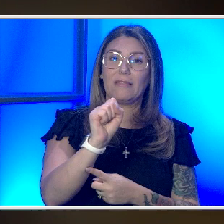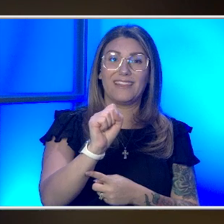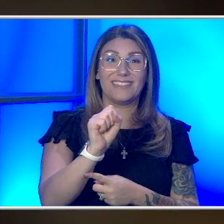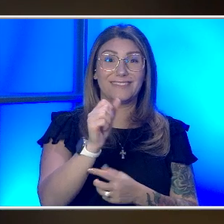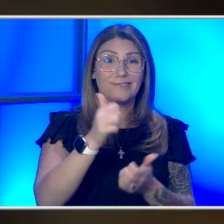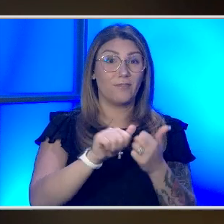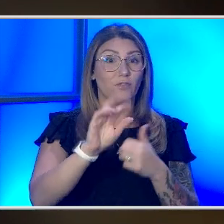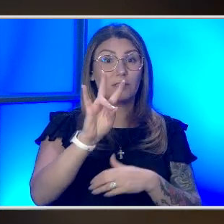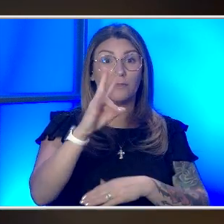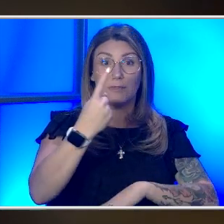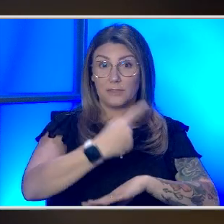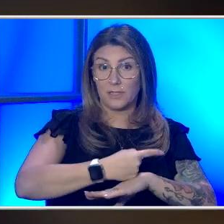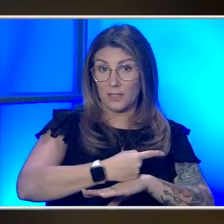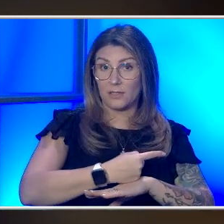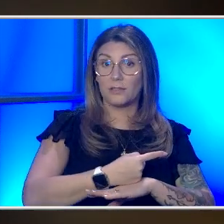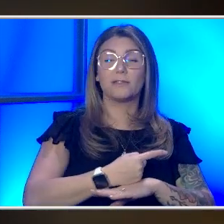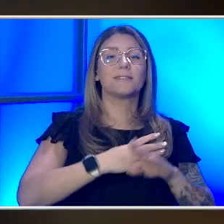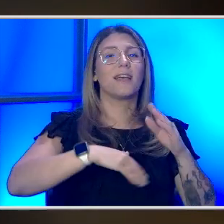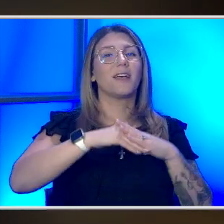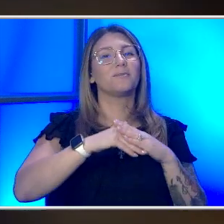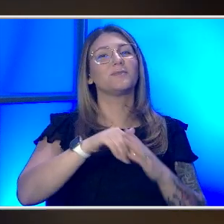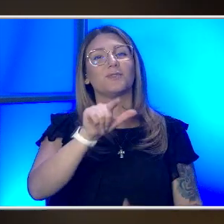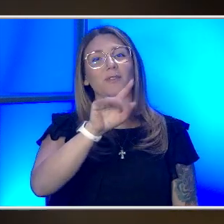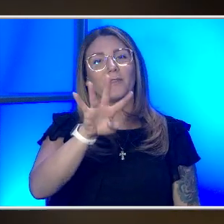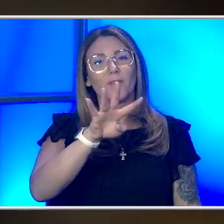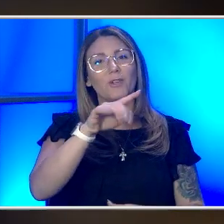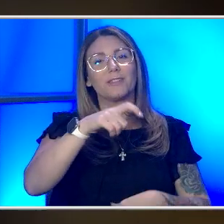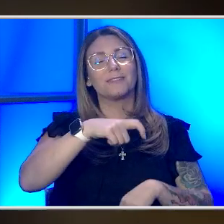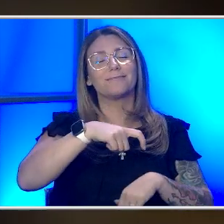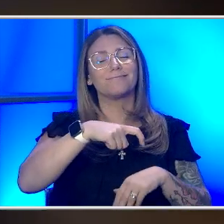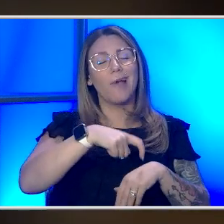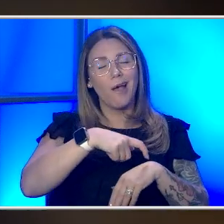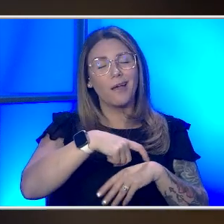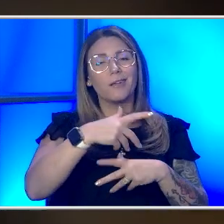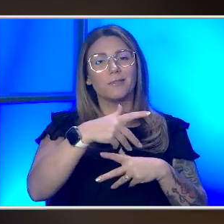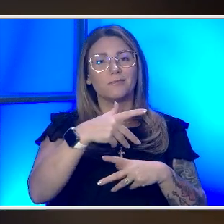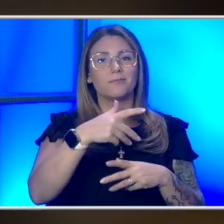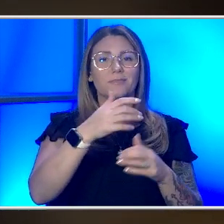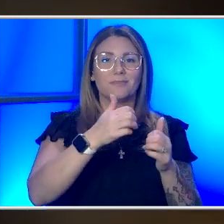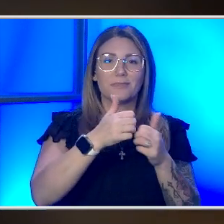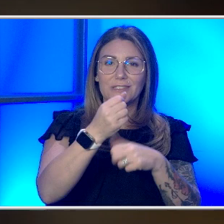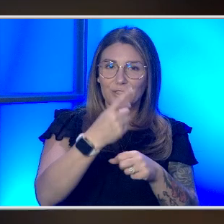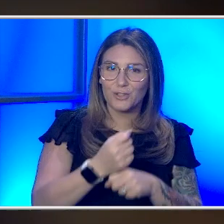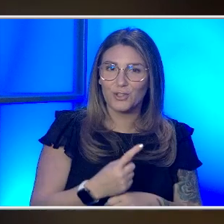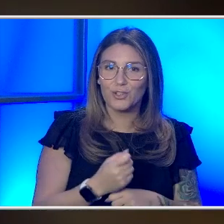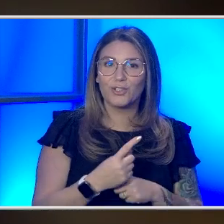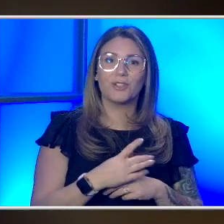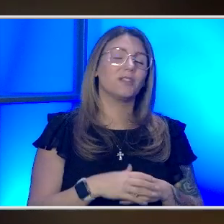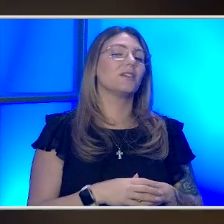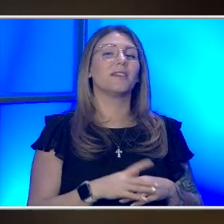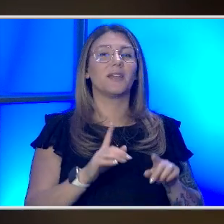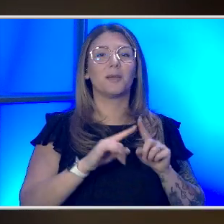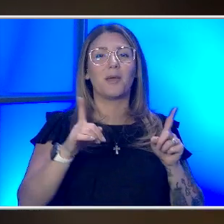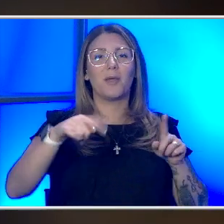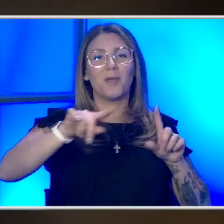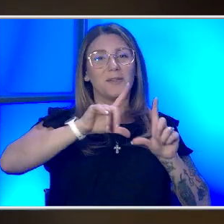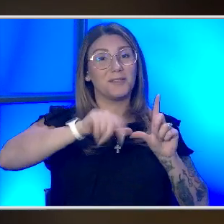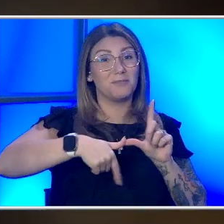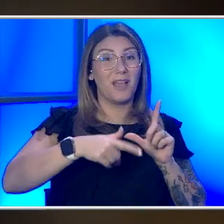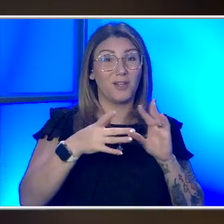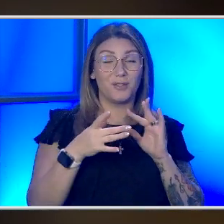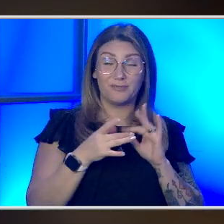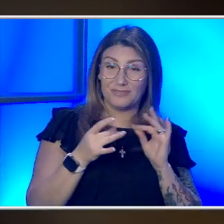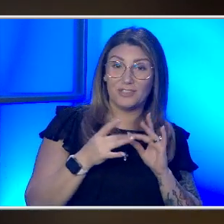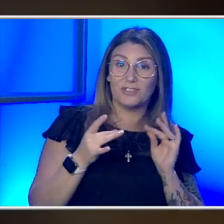that's up to 24 times per year, but we need a lot of platelet donations. Those expire real quickly, like I mentioned. And plasma donors can